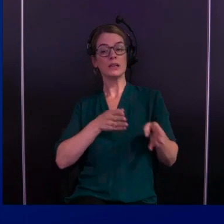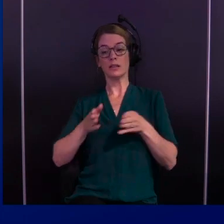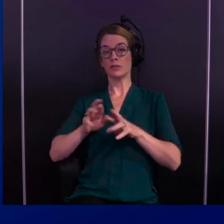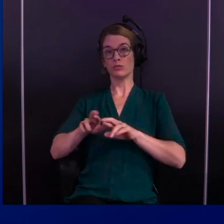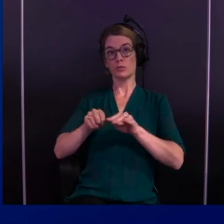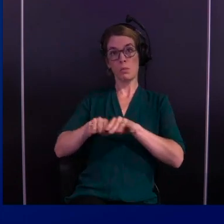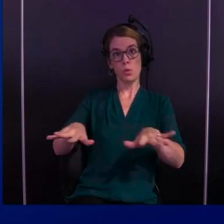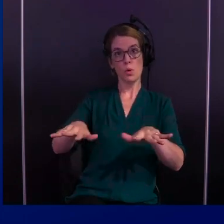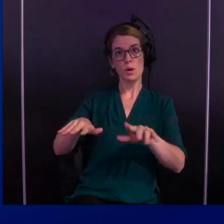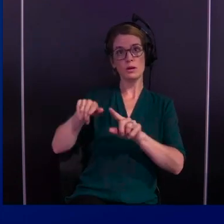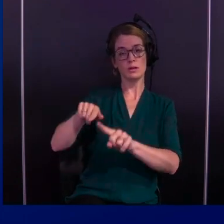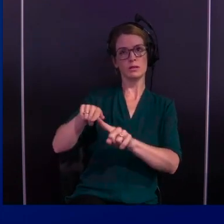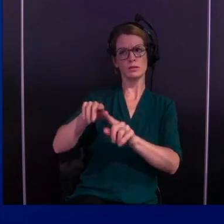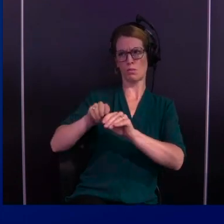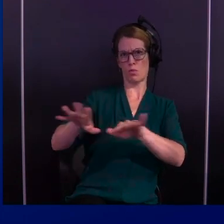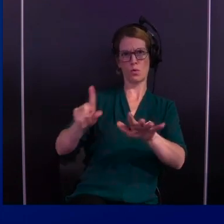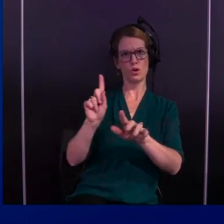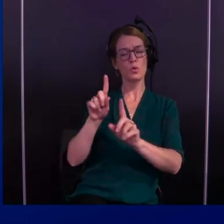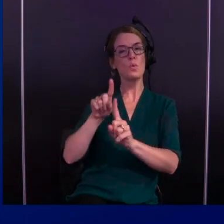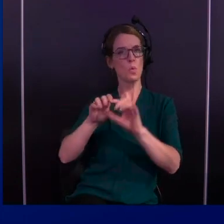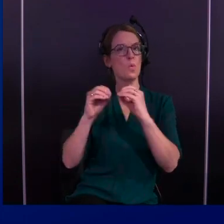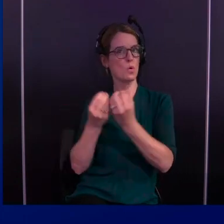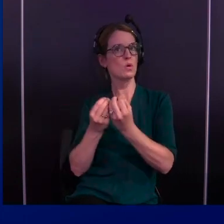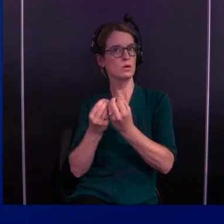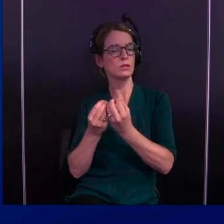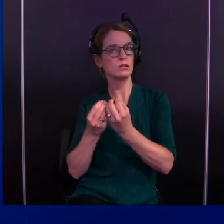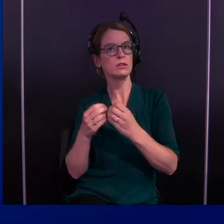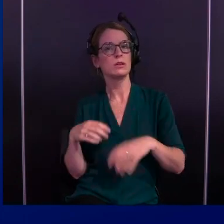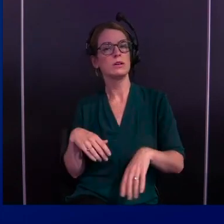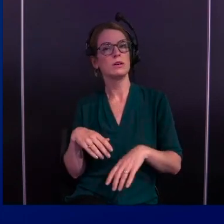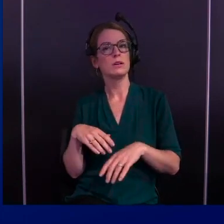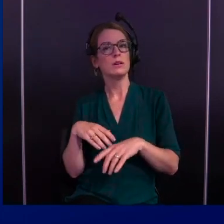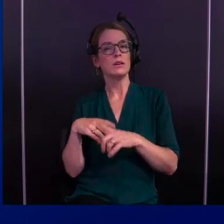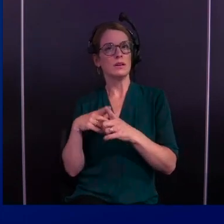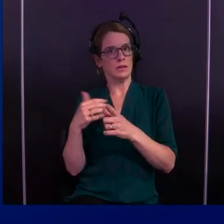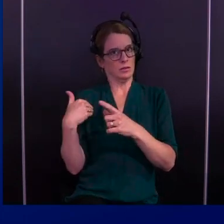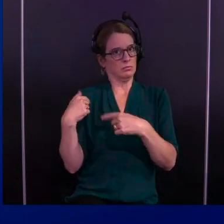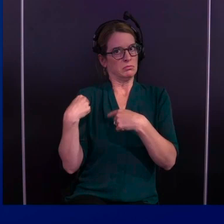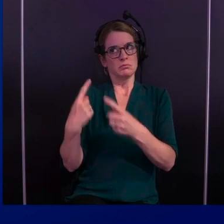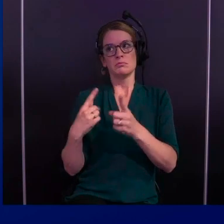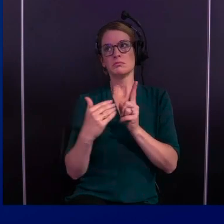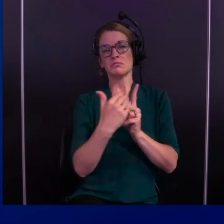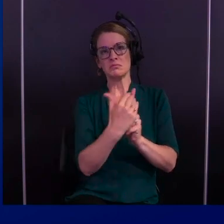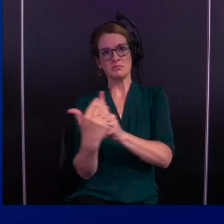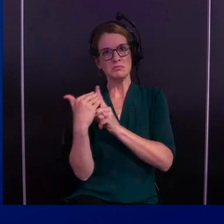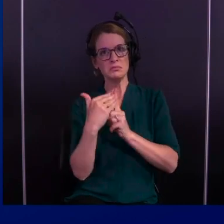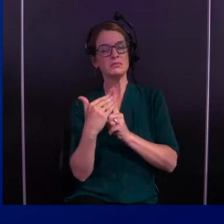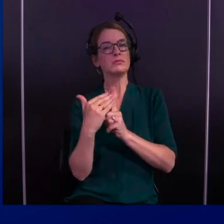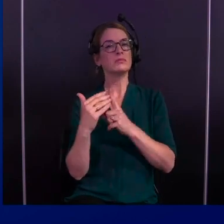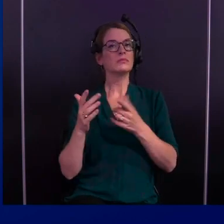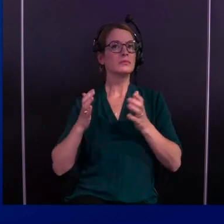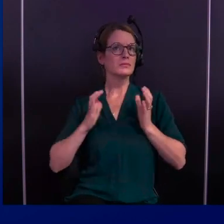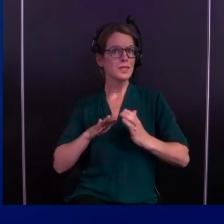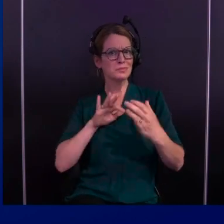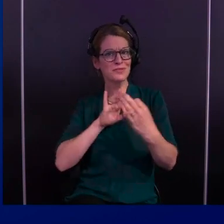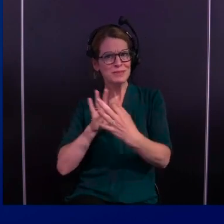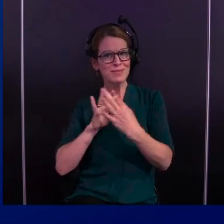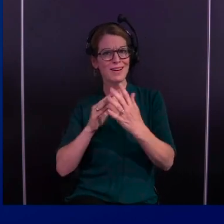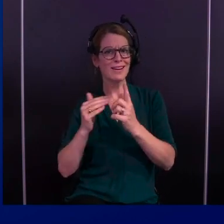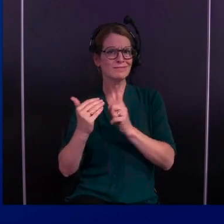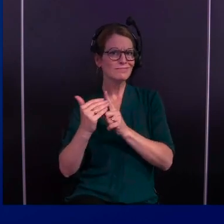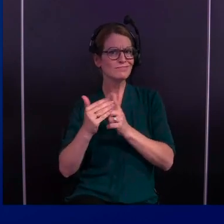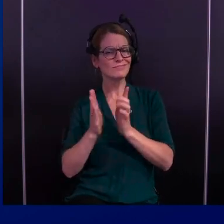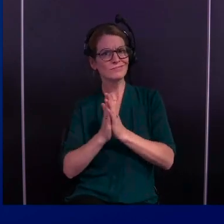we're deploying to the org. One of the big asks that we've been receiving, some of the customer feedback is, can